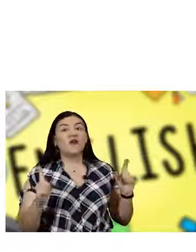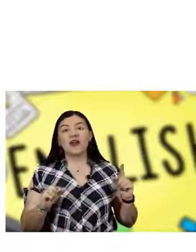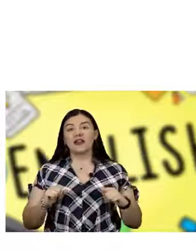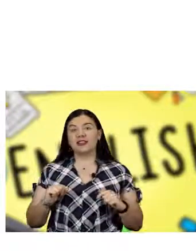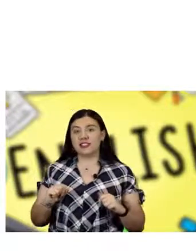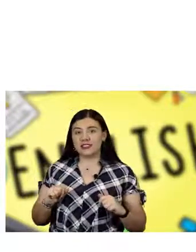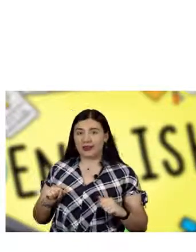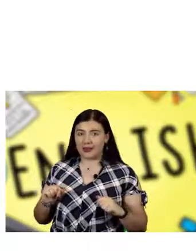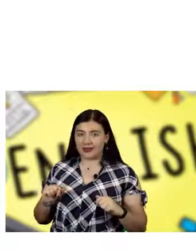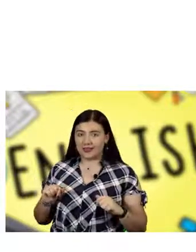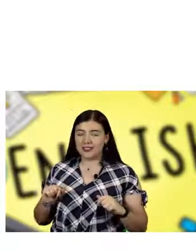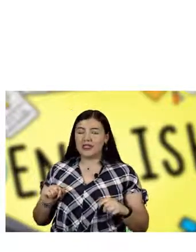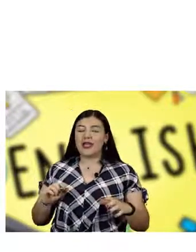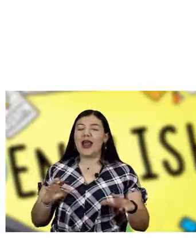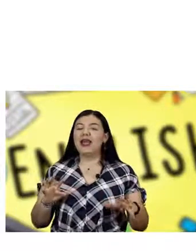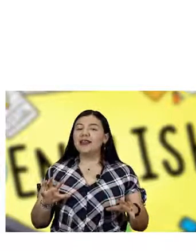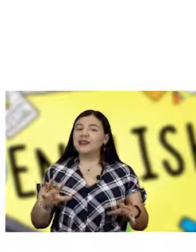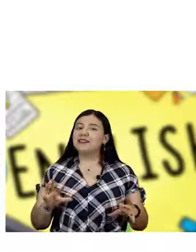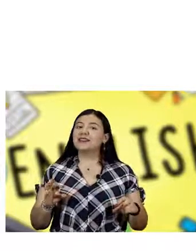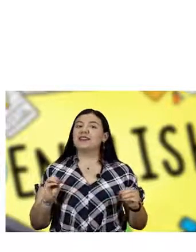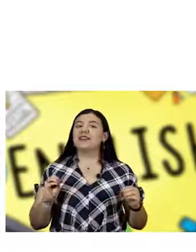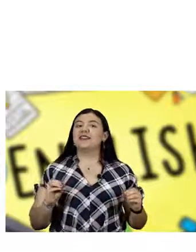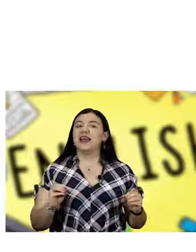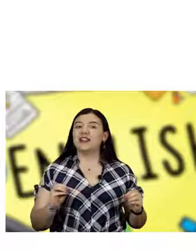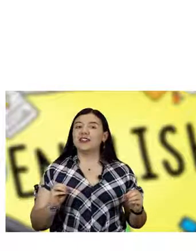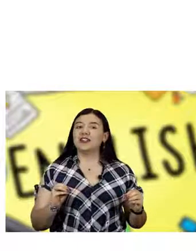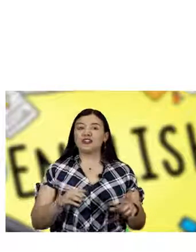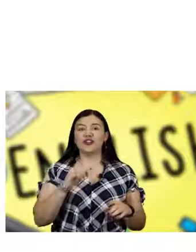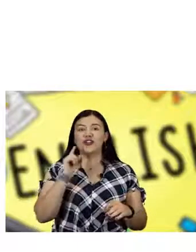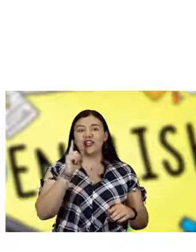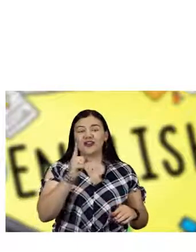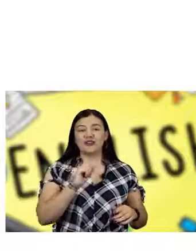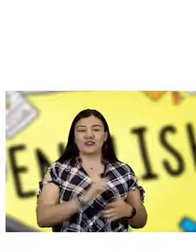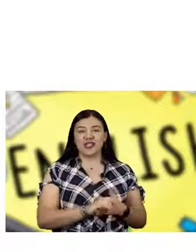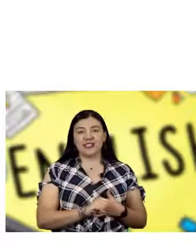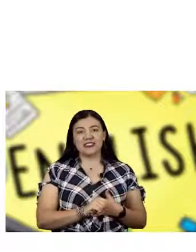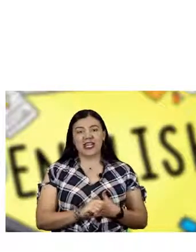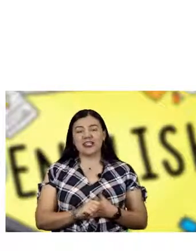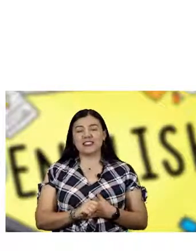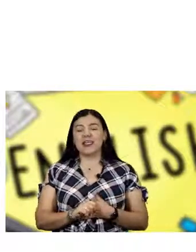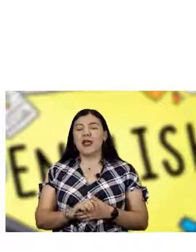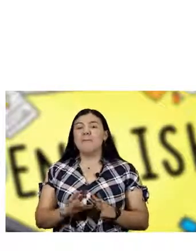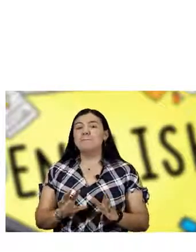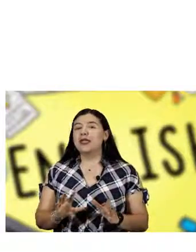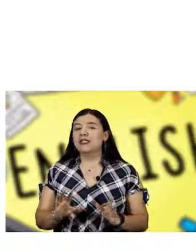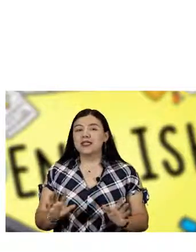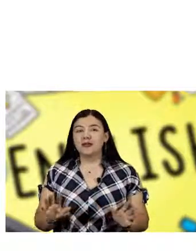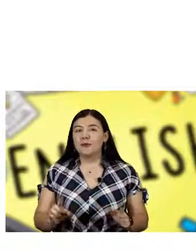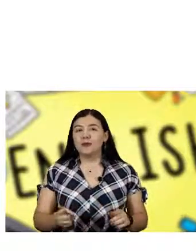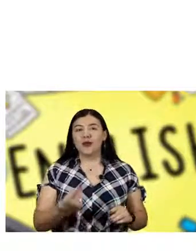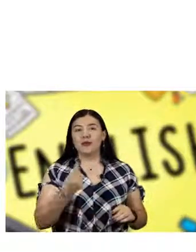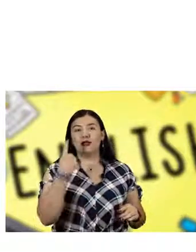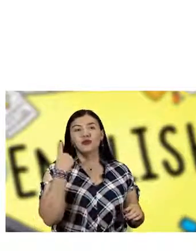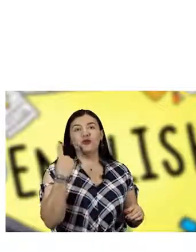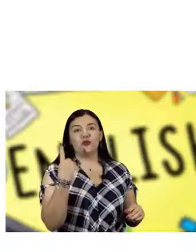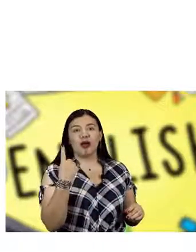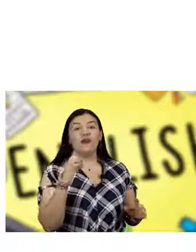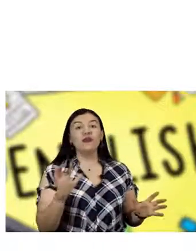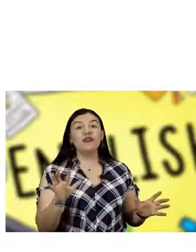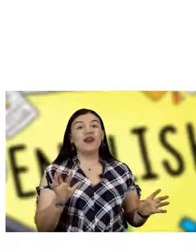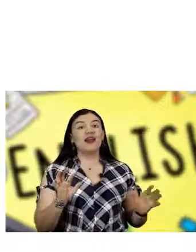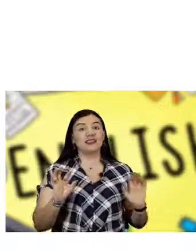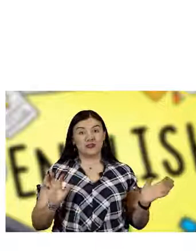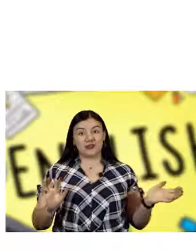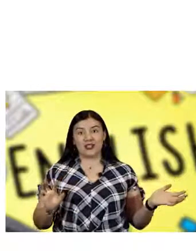ustedes recuerdan estas partes, antes de iniciar, chicos, yo quiero que ustedes allá en el chat me escriban por lo menos